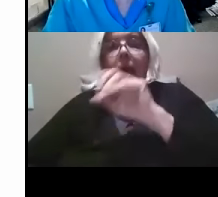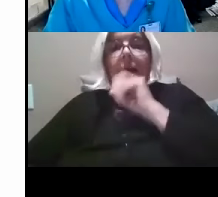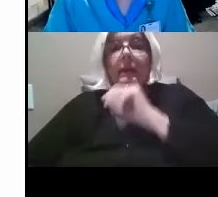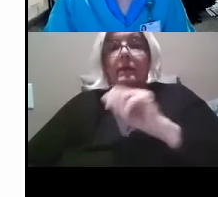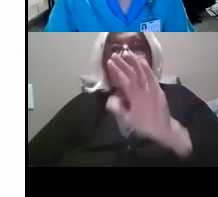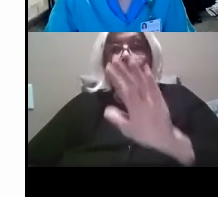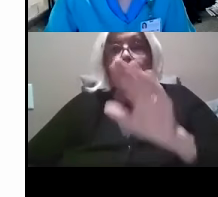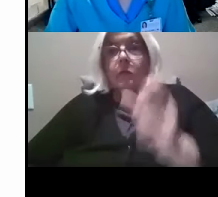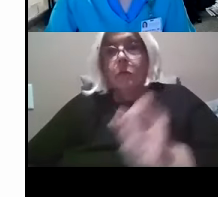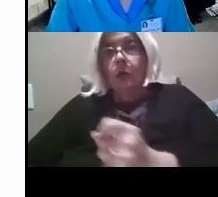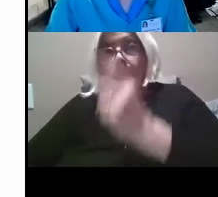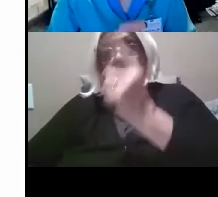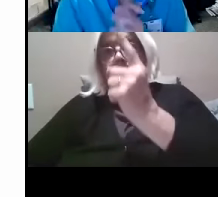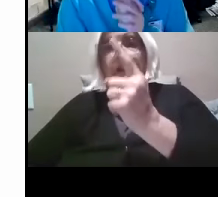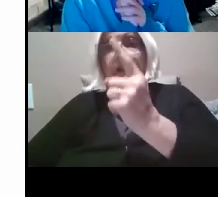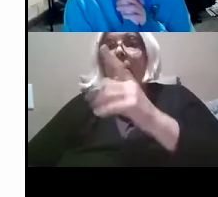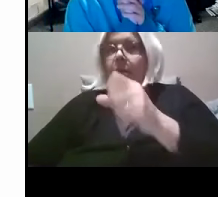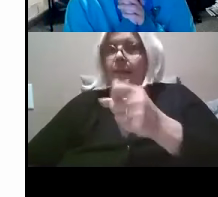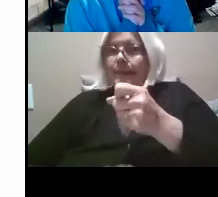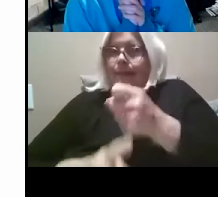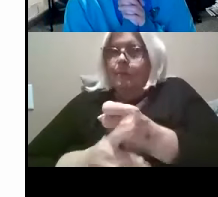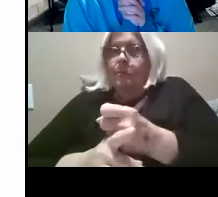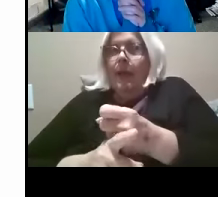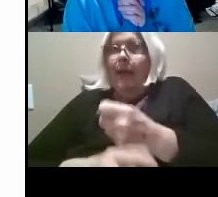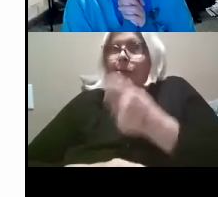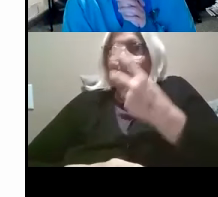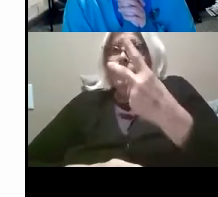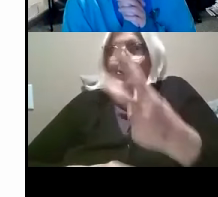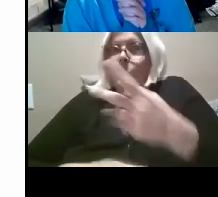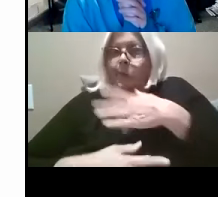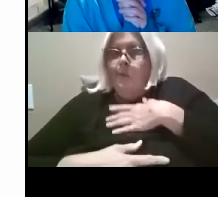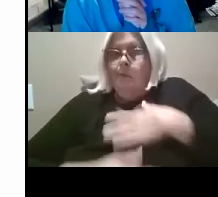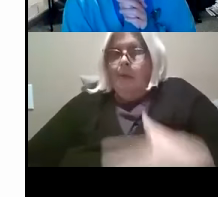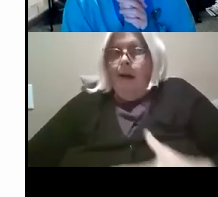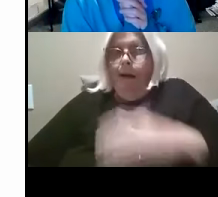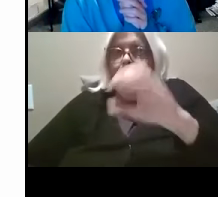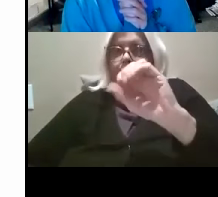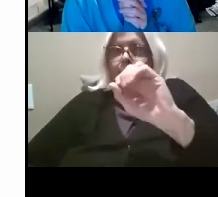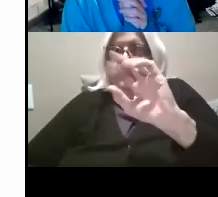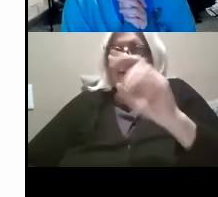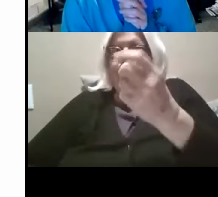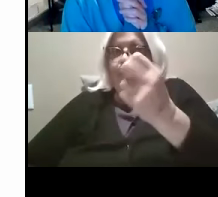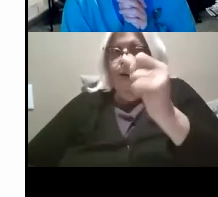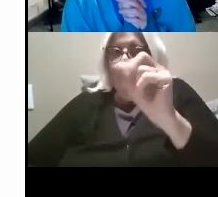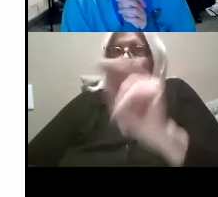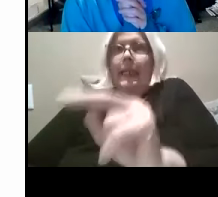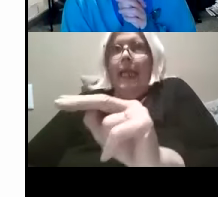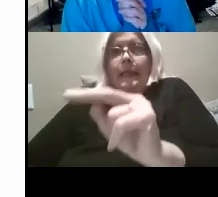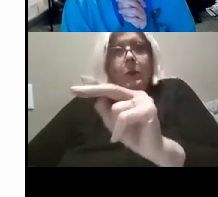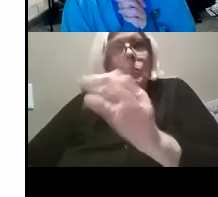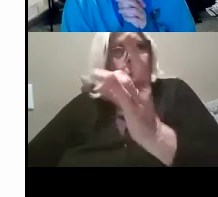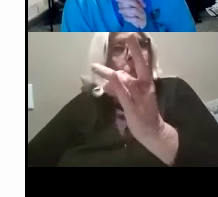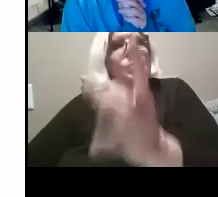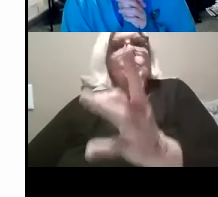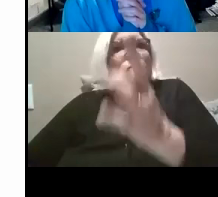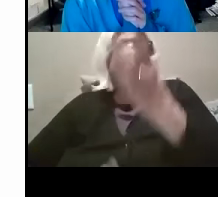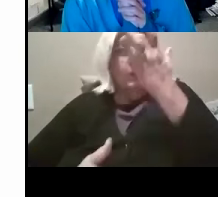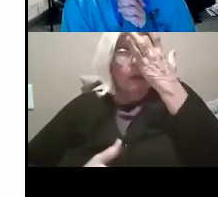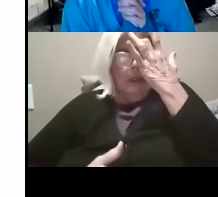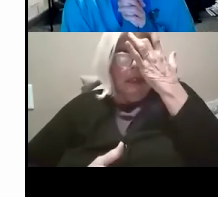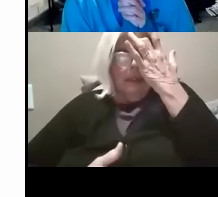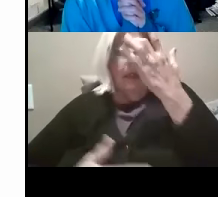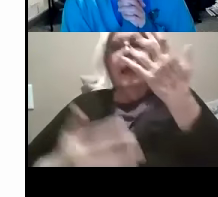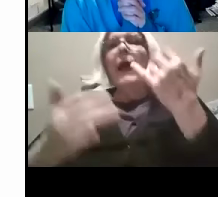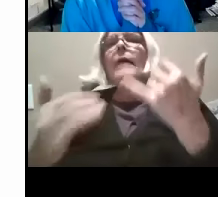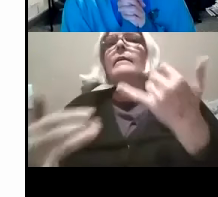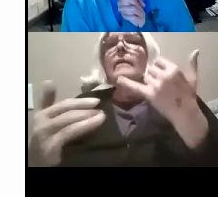inflammatory response. These kids are sick. And this is the age group where we can now offer a vaccine to